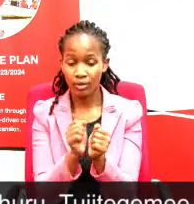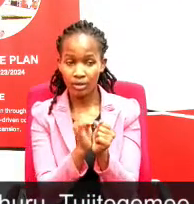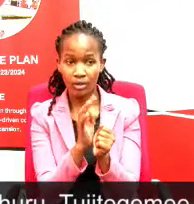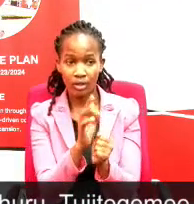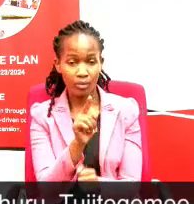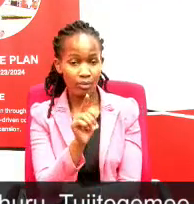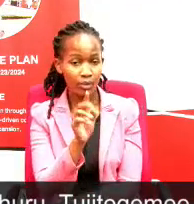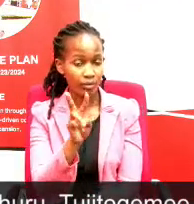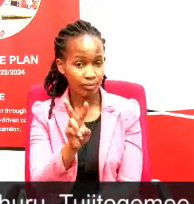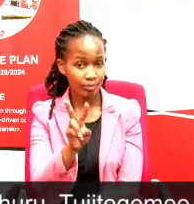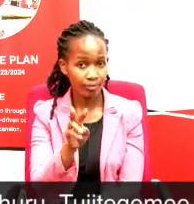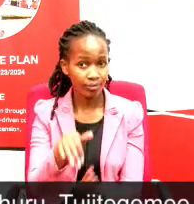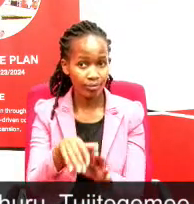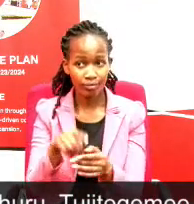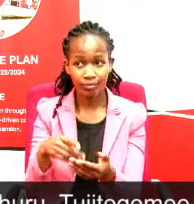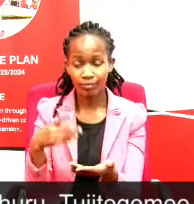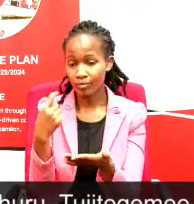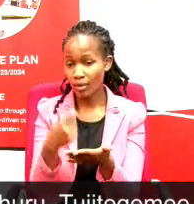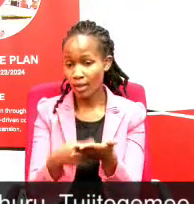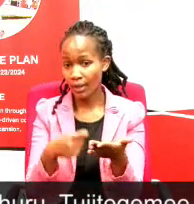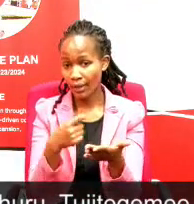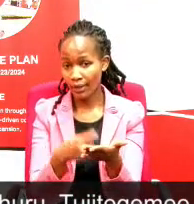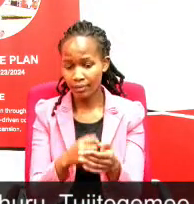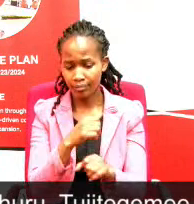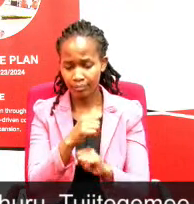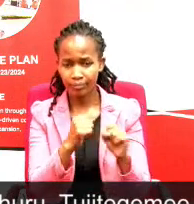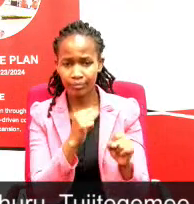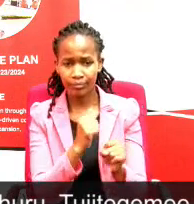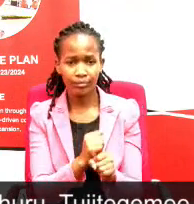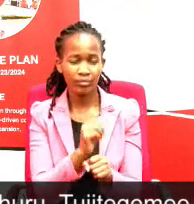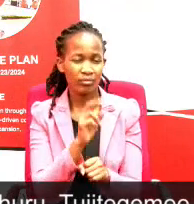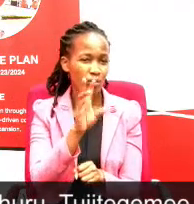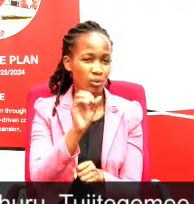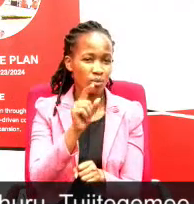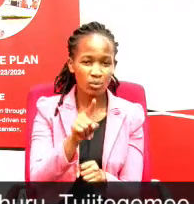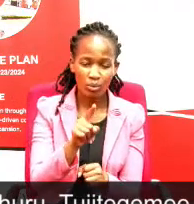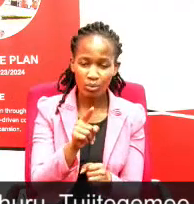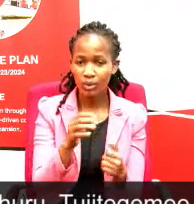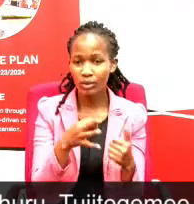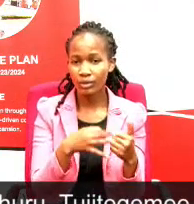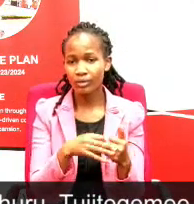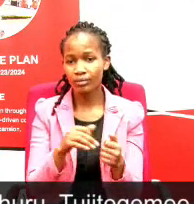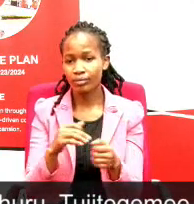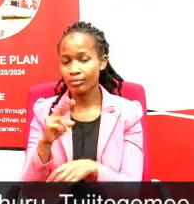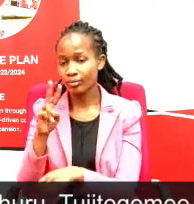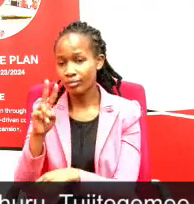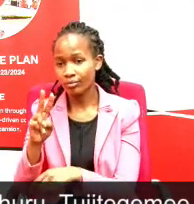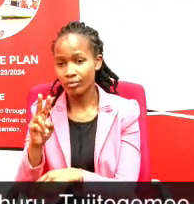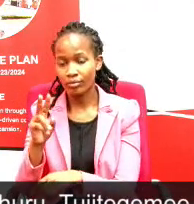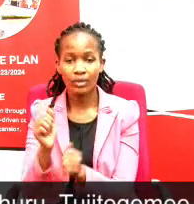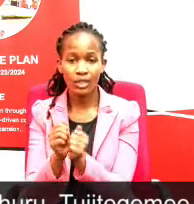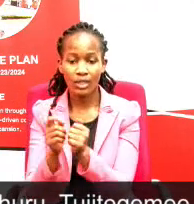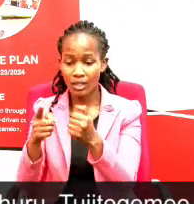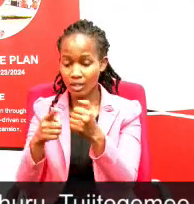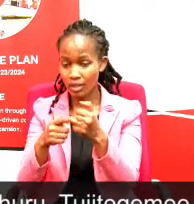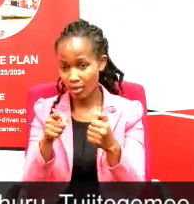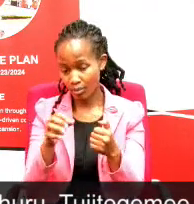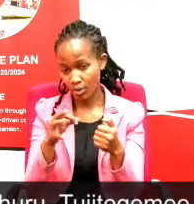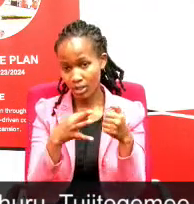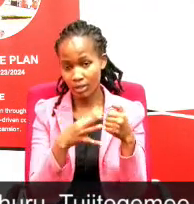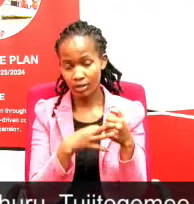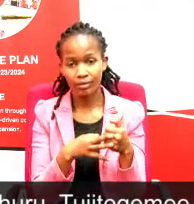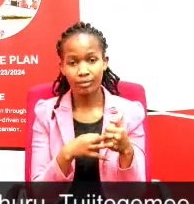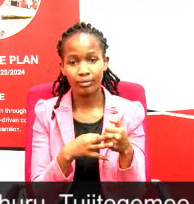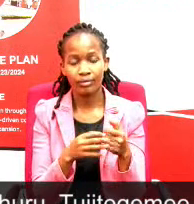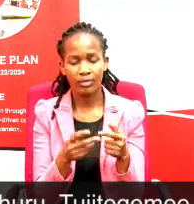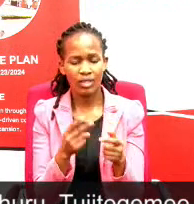13.2 in terms of revenue, year 1, 20.8, year 2, 16.8, year 3. And